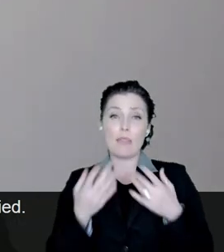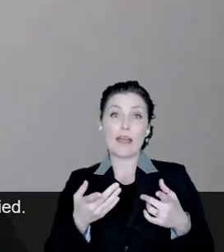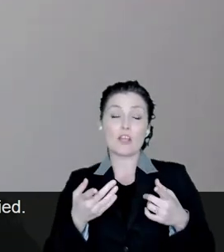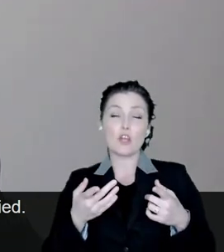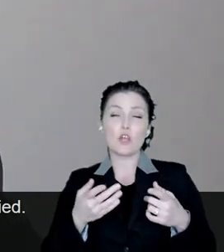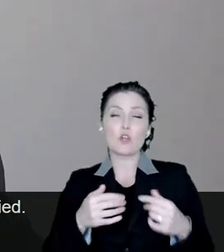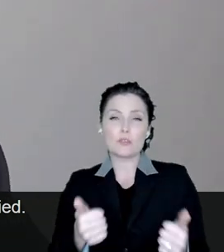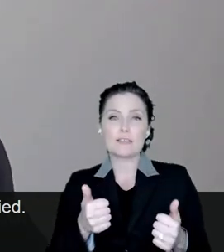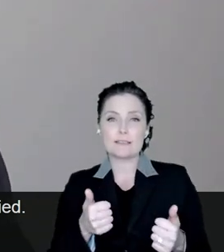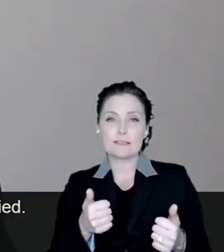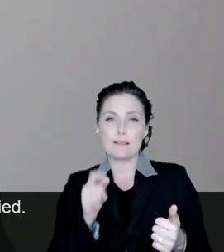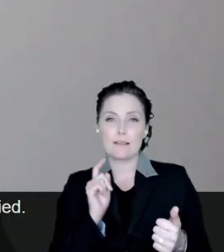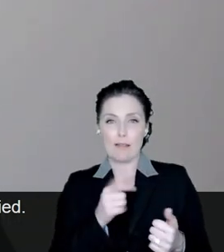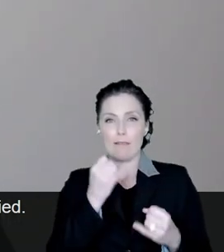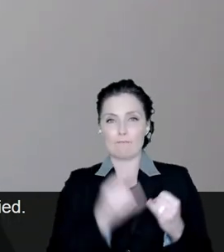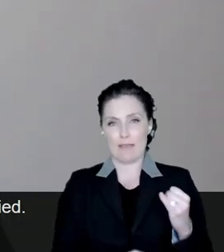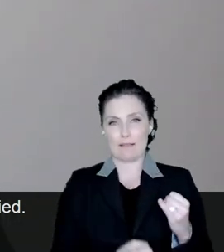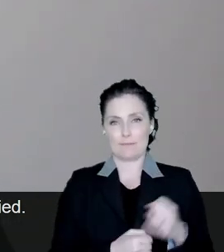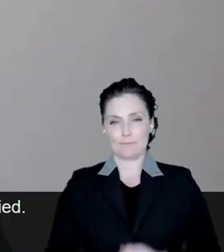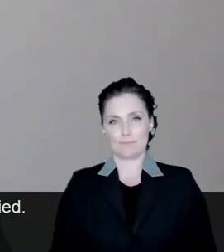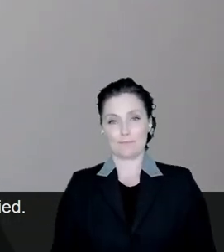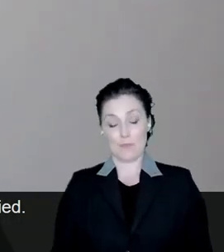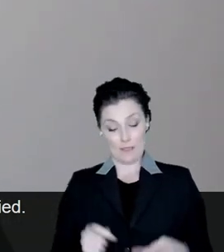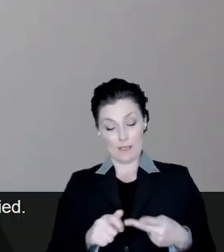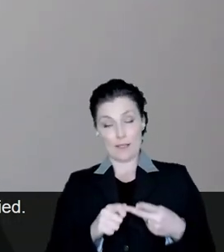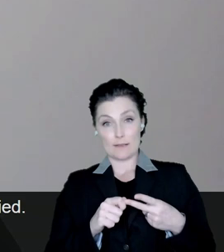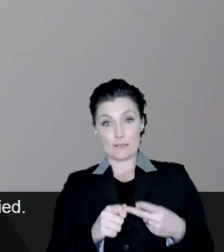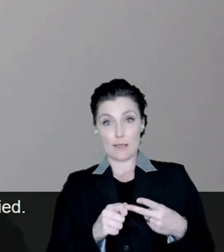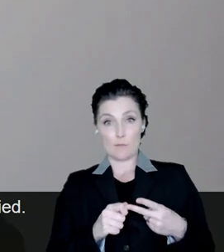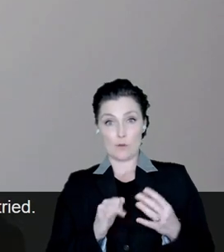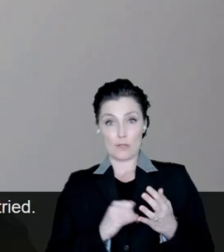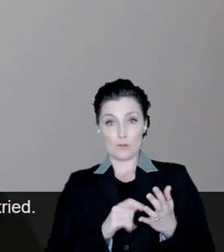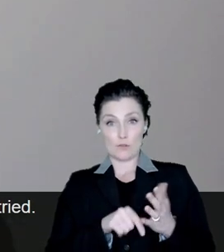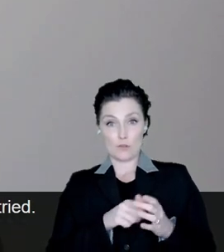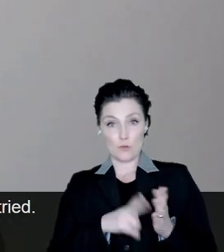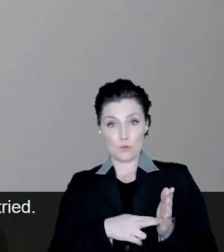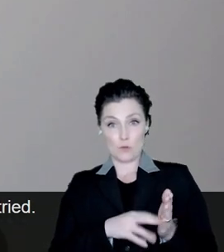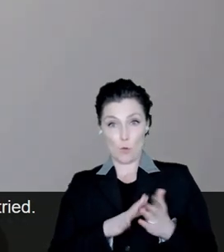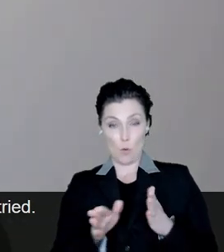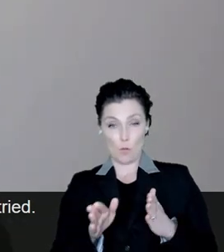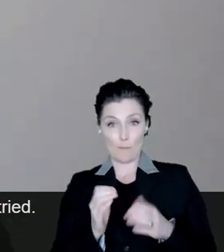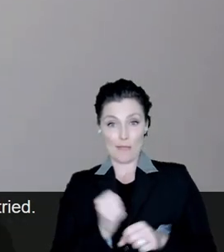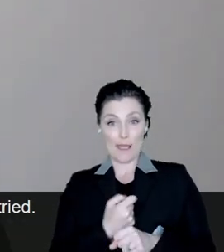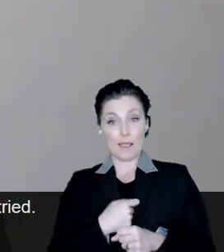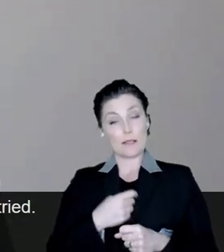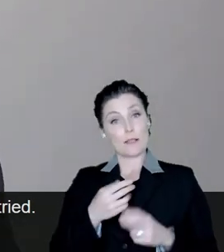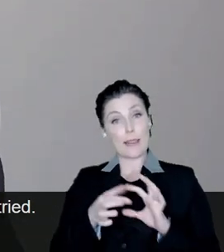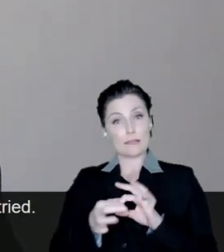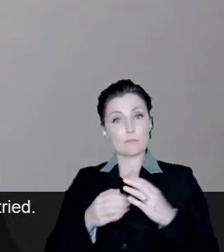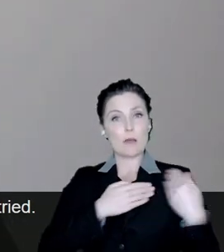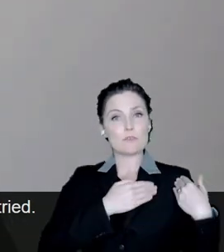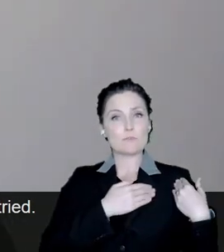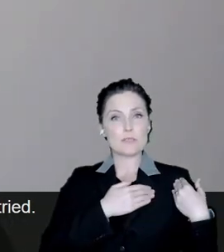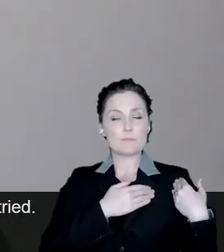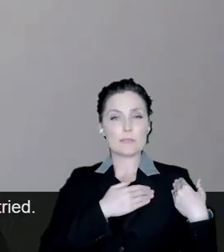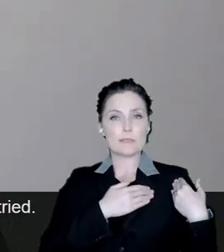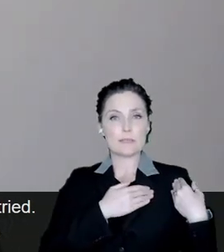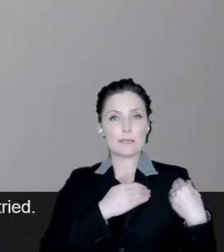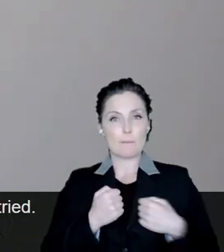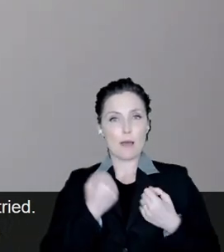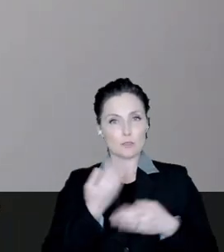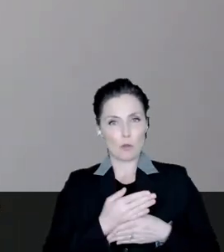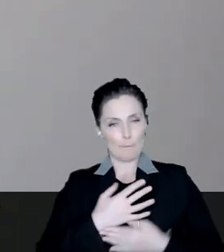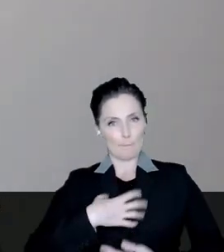The second point that Susan Hall made was in relation to my responsibilities as mayor, getting people back